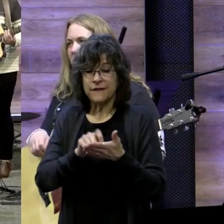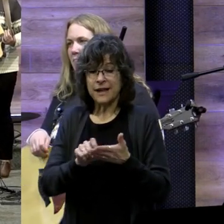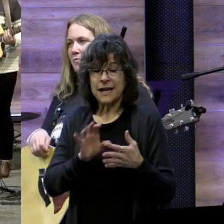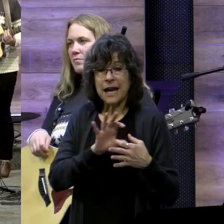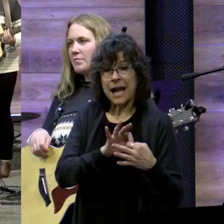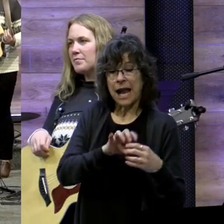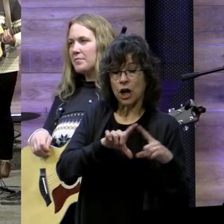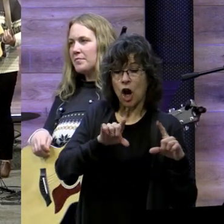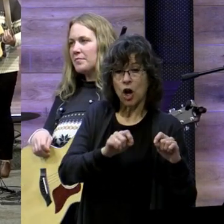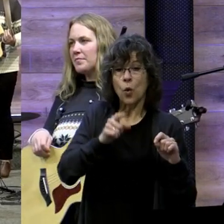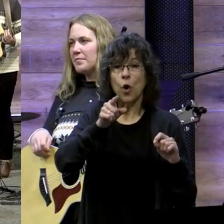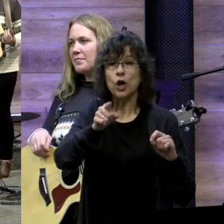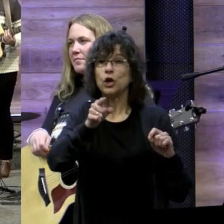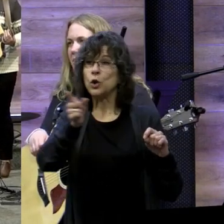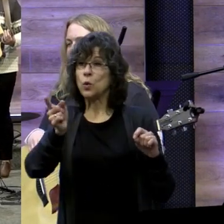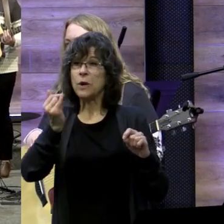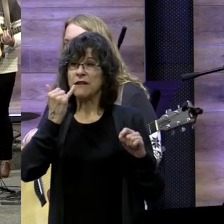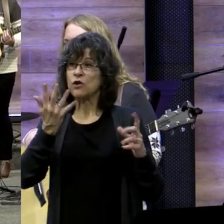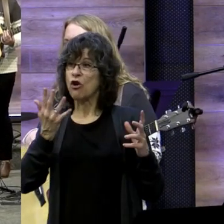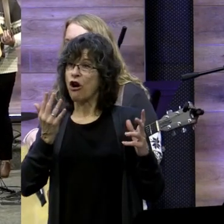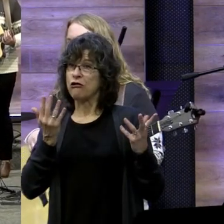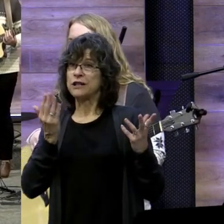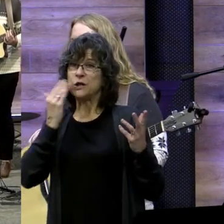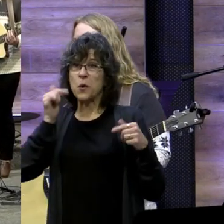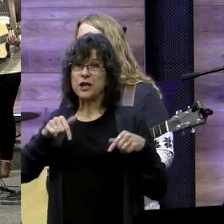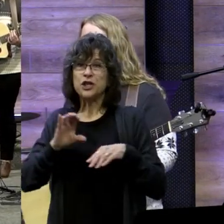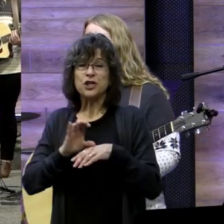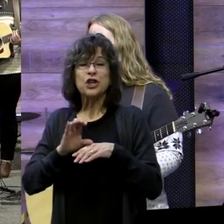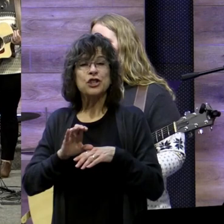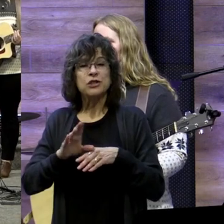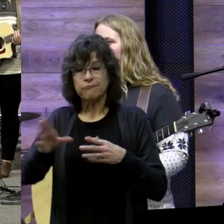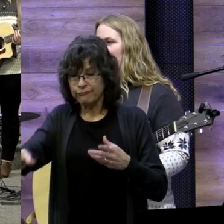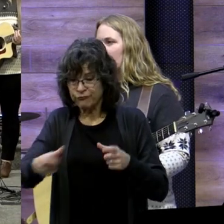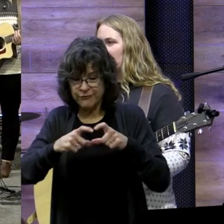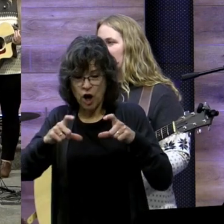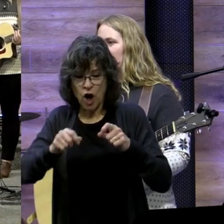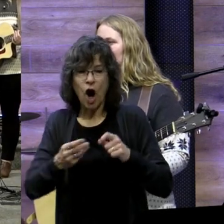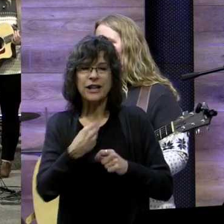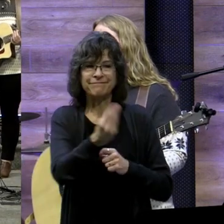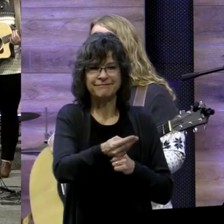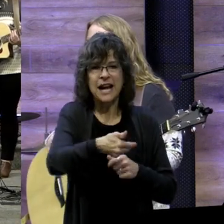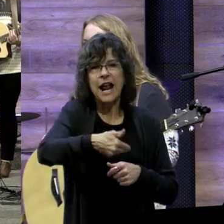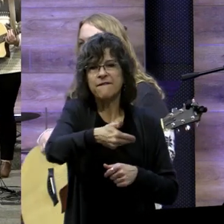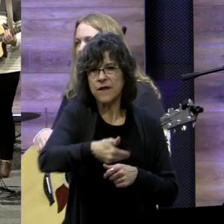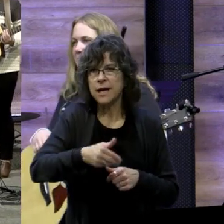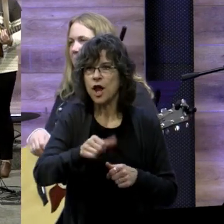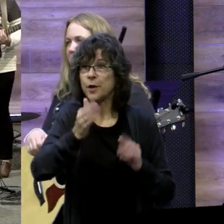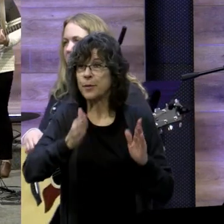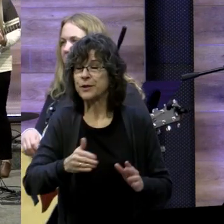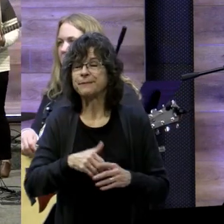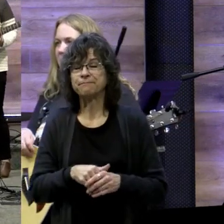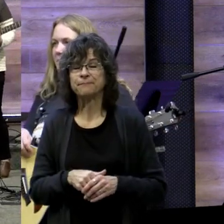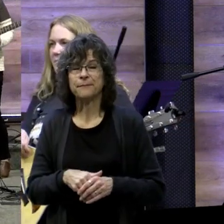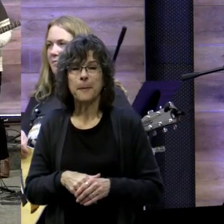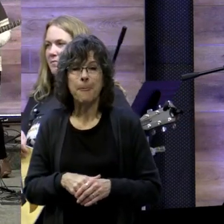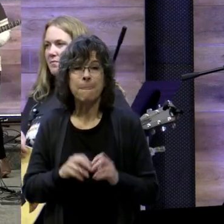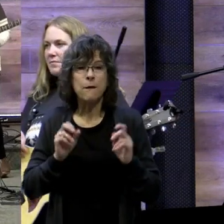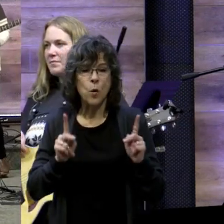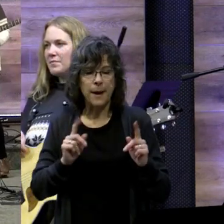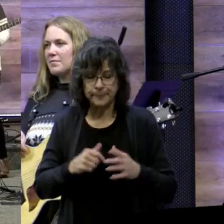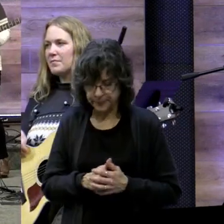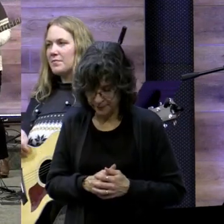invite somebody to come to church with you and check out Rock Hill. So the big announcement, the big thing that I want us to focus on this